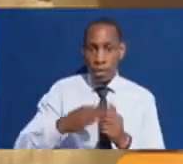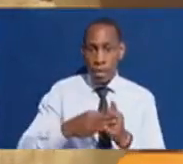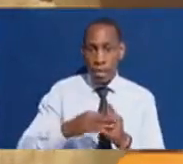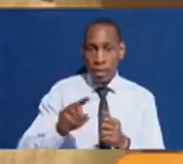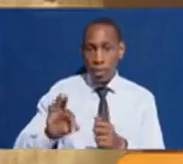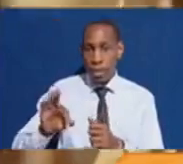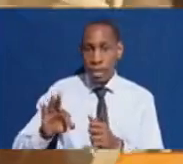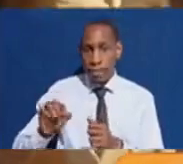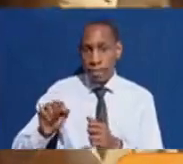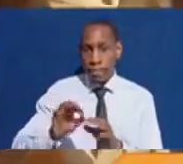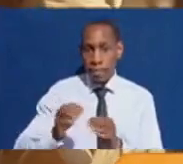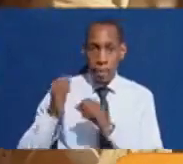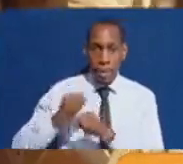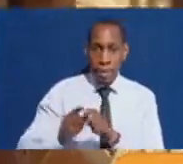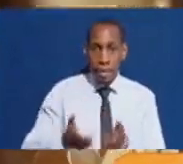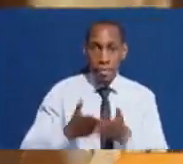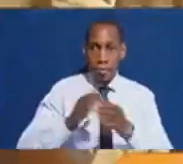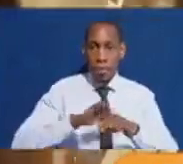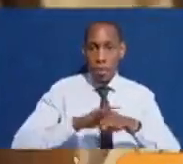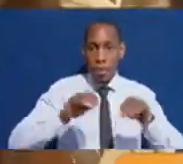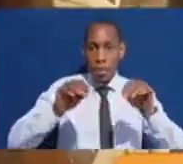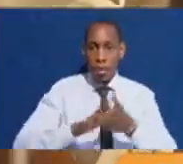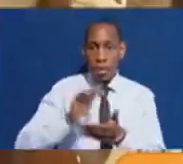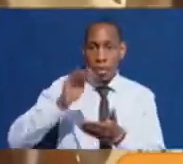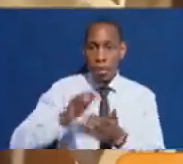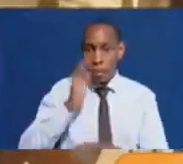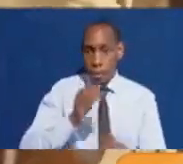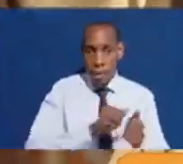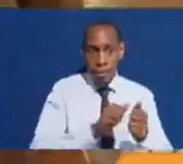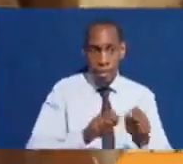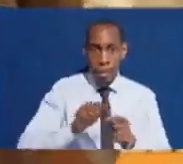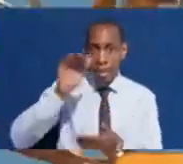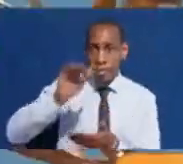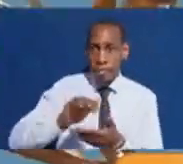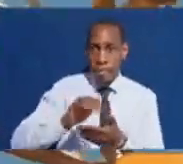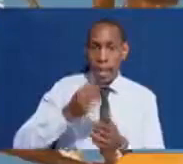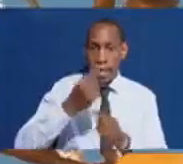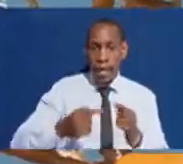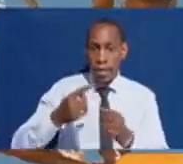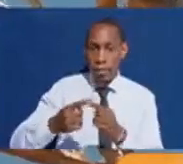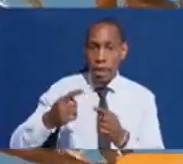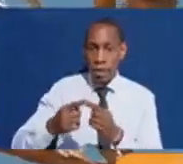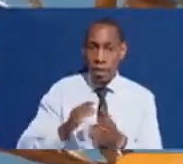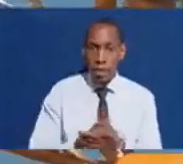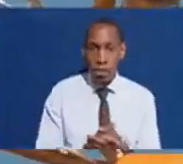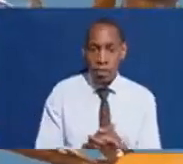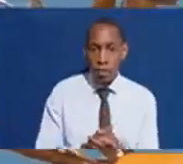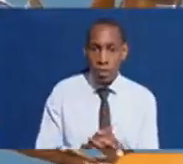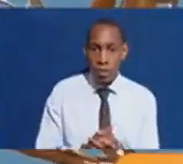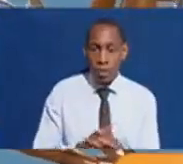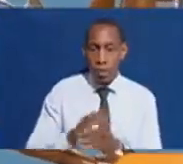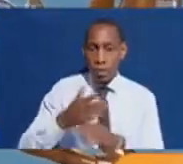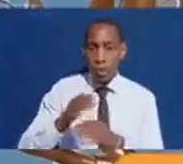acre, improving grain quality by reducing rotten grains and reducing the annual 4 to 12 million bags of